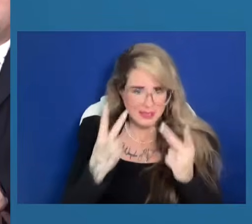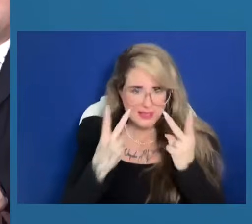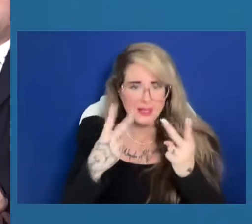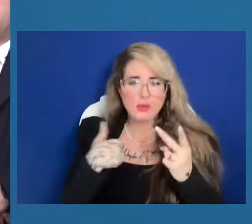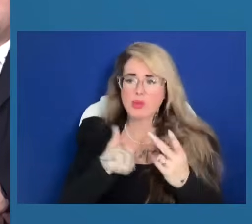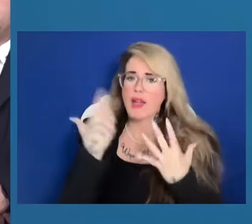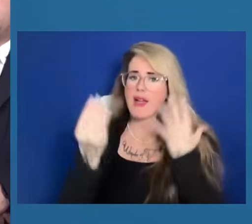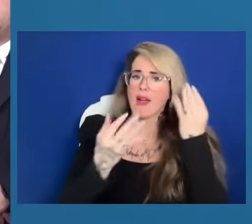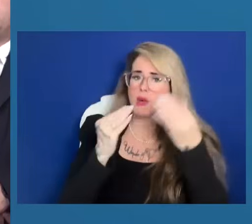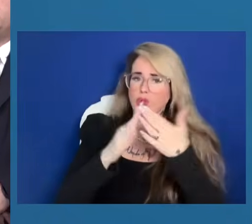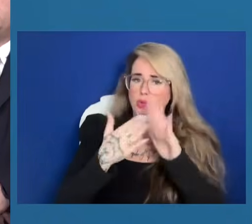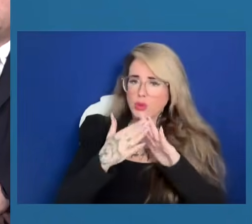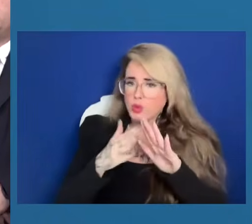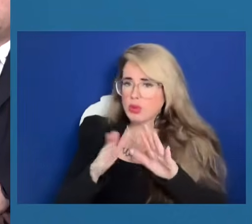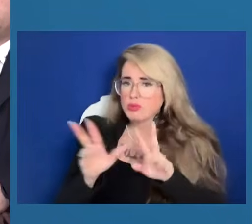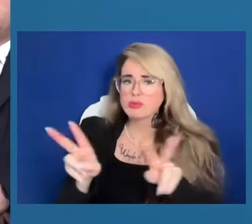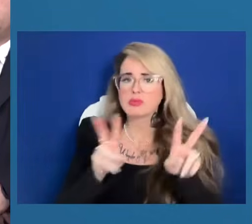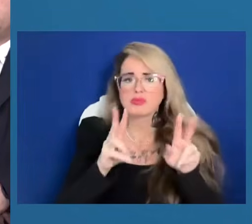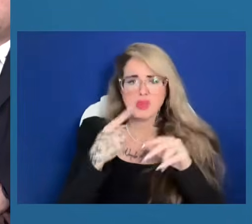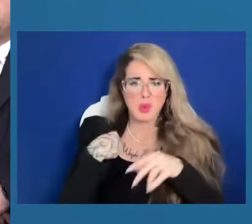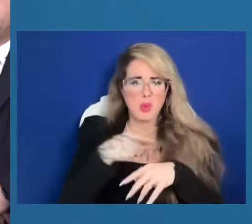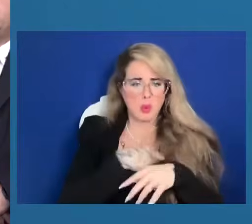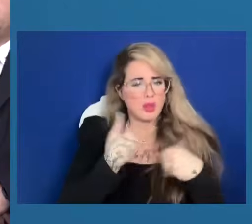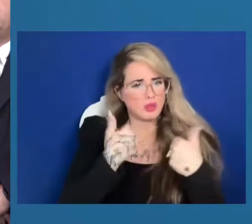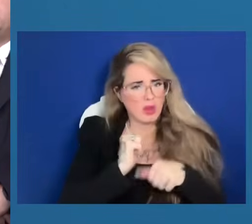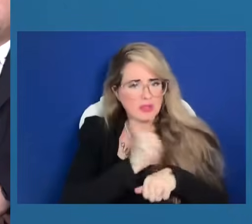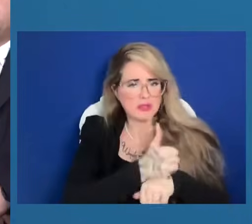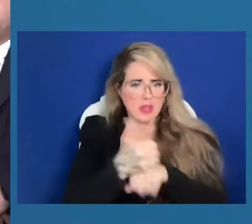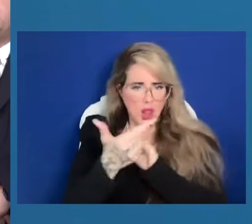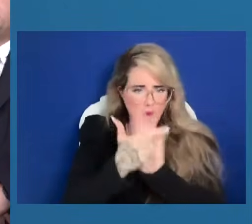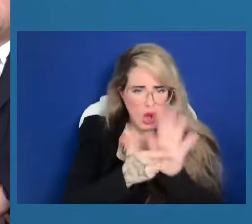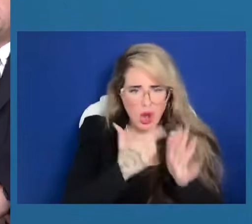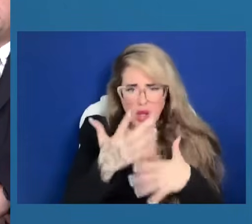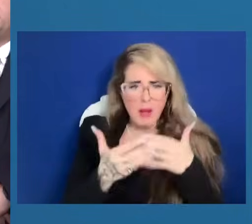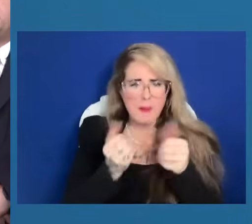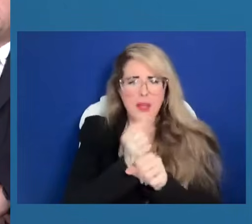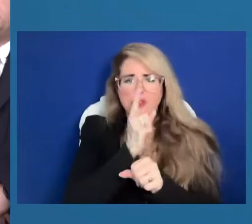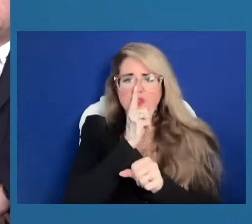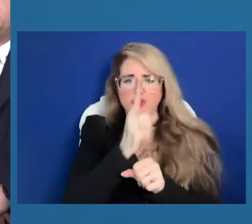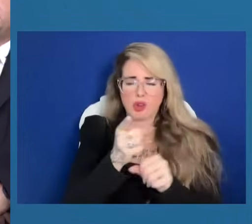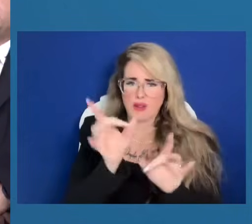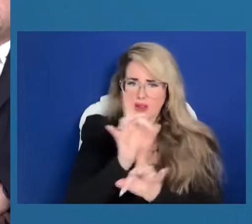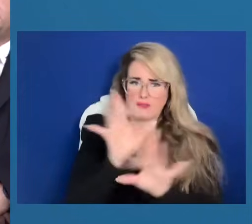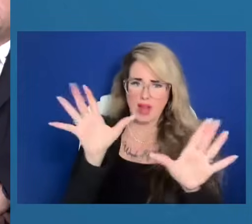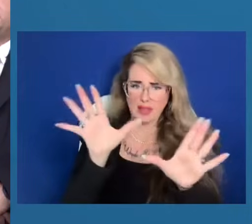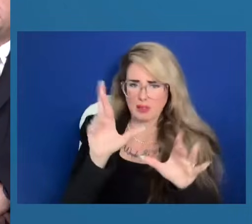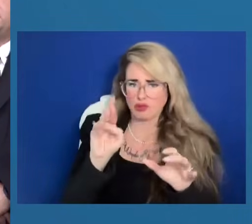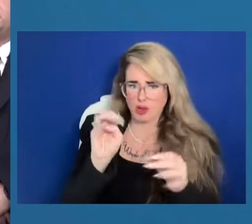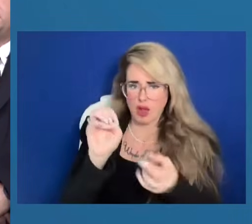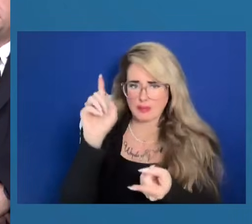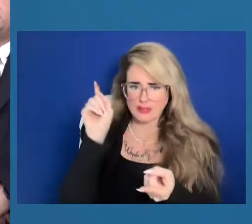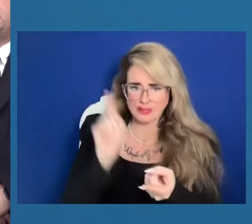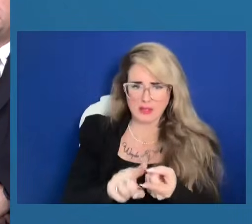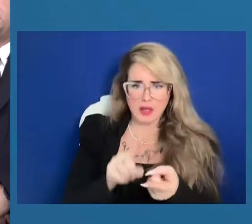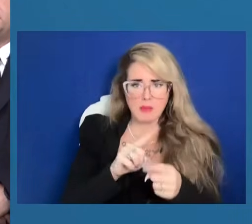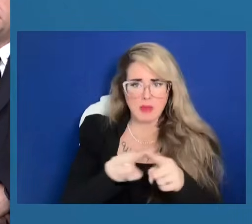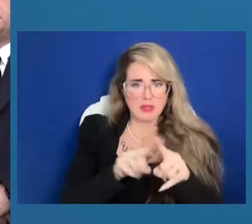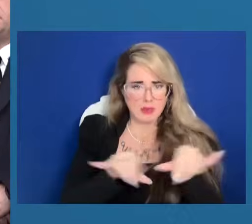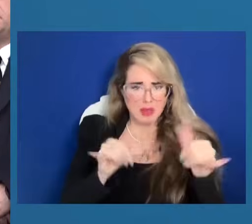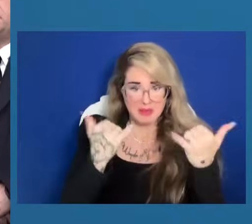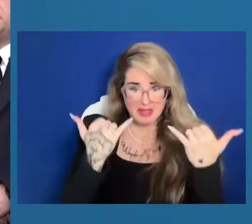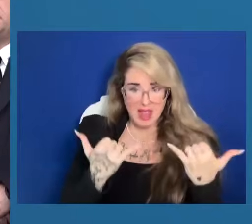been enforcing laws and trying to ultimately drive down violent crime, only to see people see local law